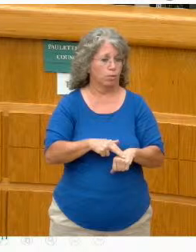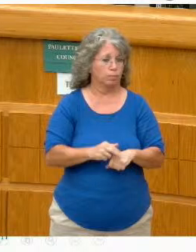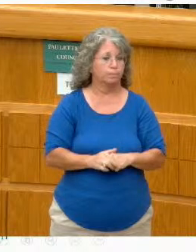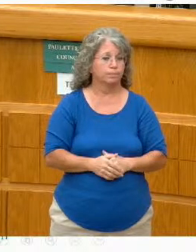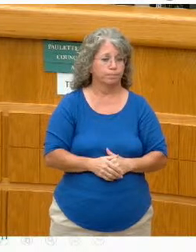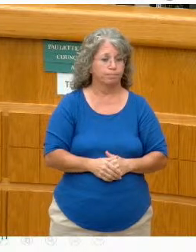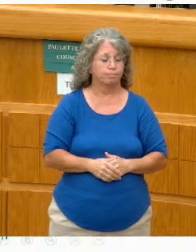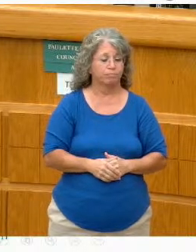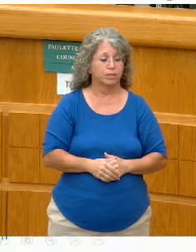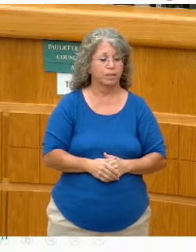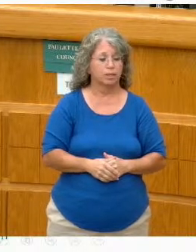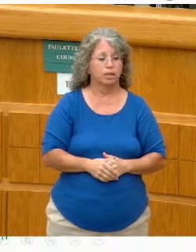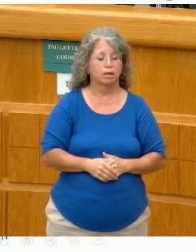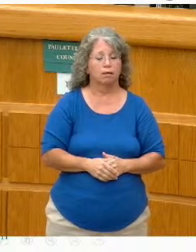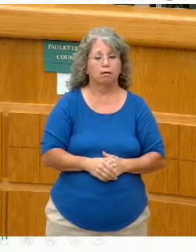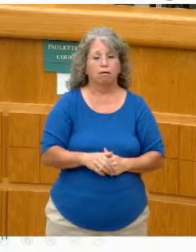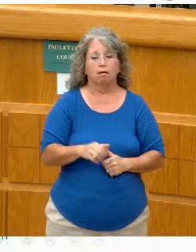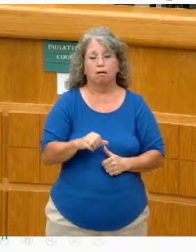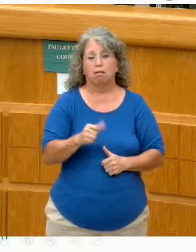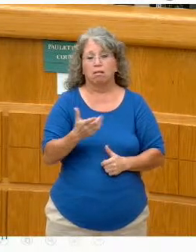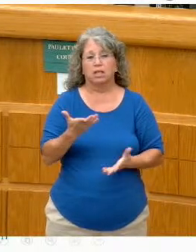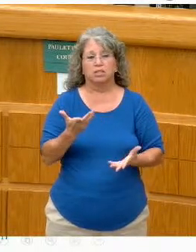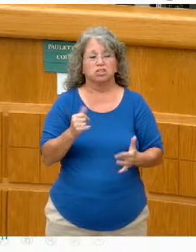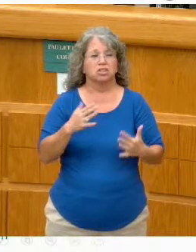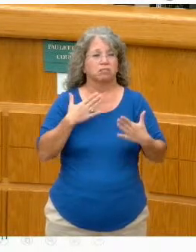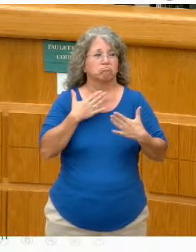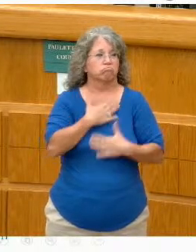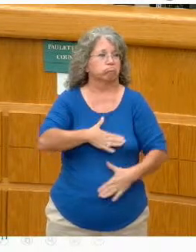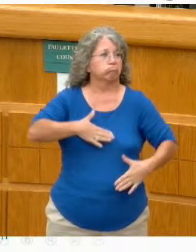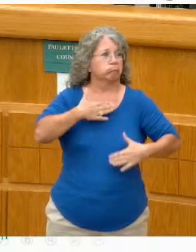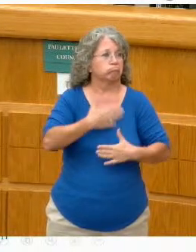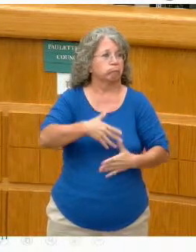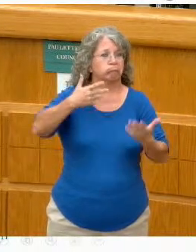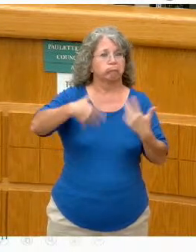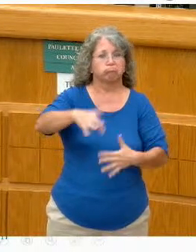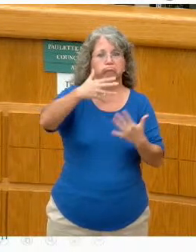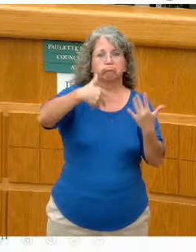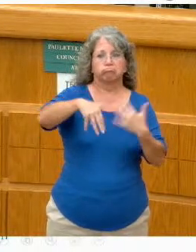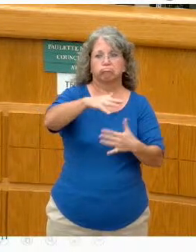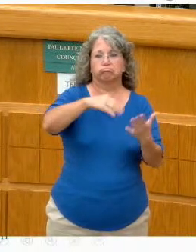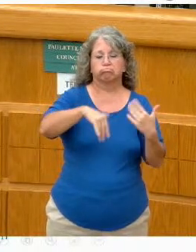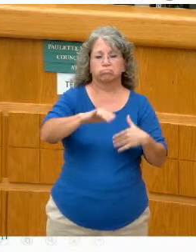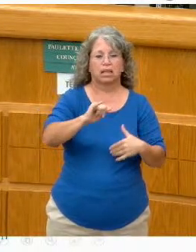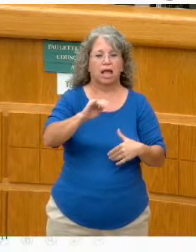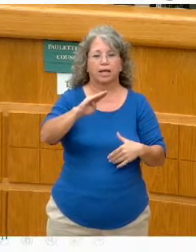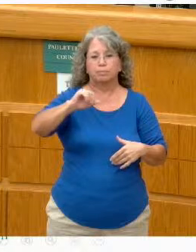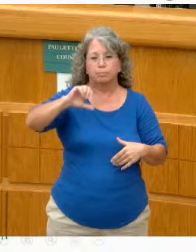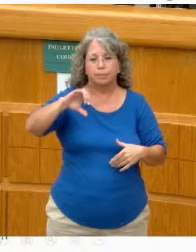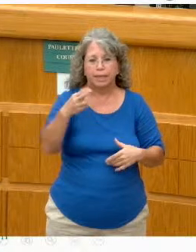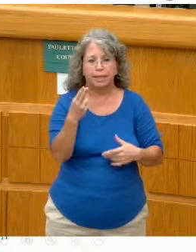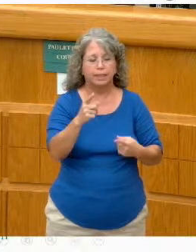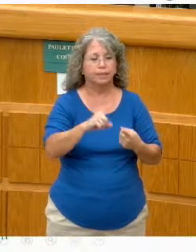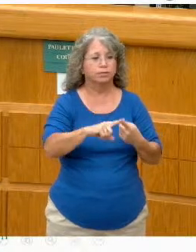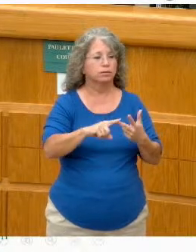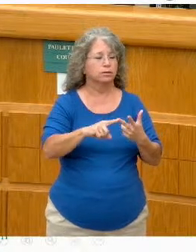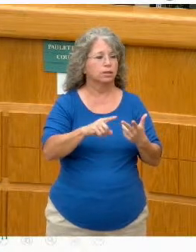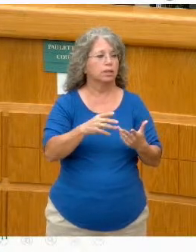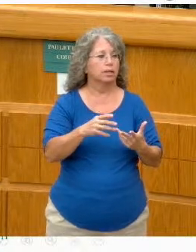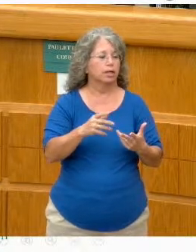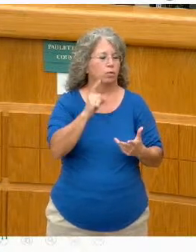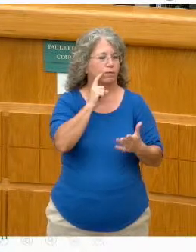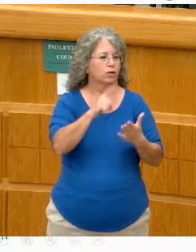Recreational foot traffic, we've had a slight uptick at the beach, perhaps people figuring out ways around